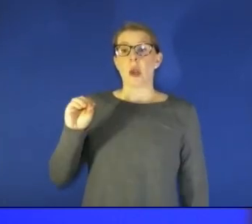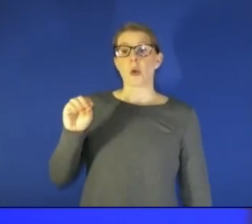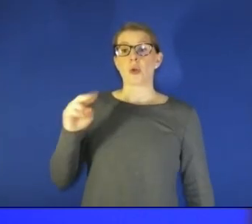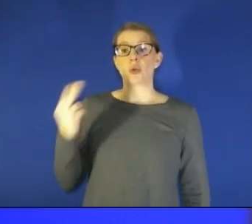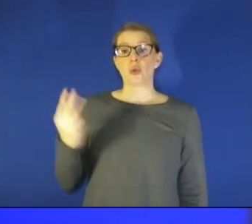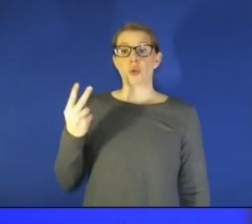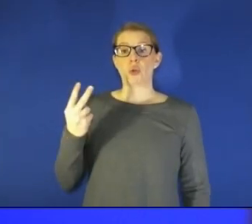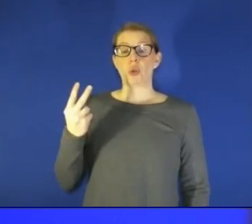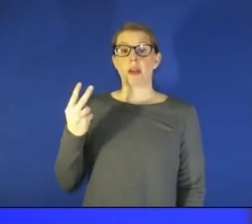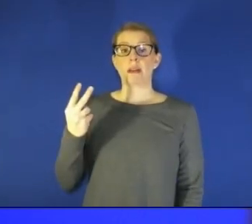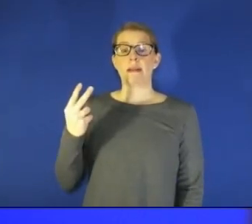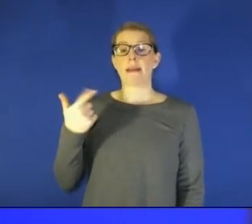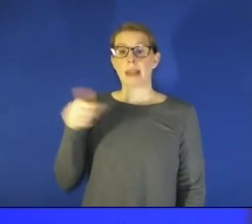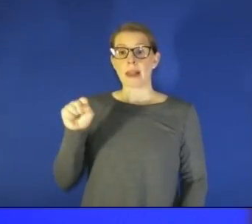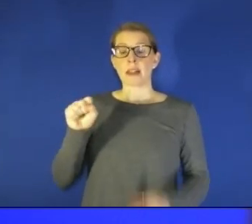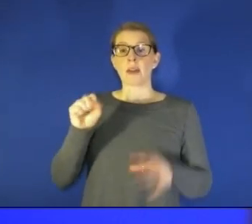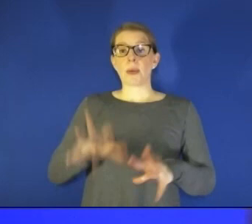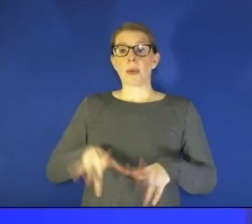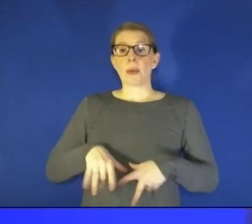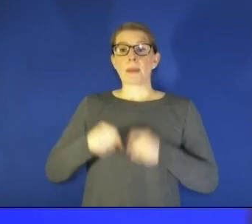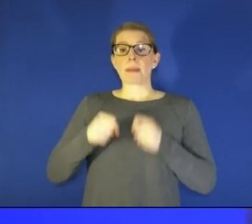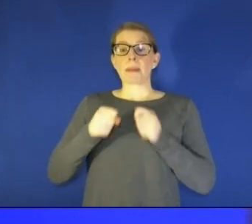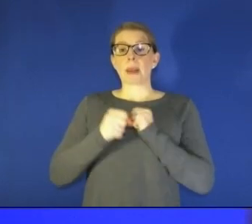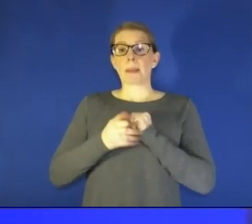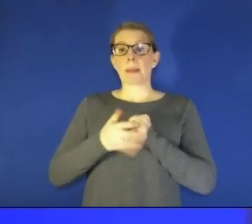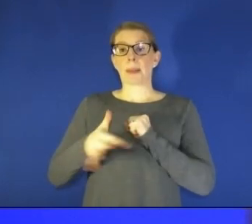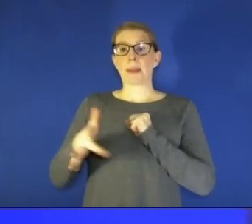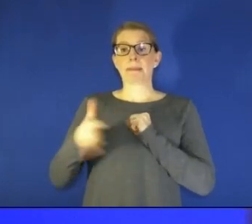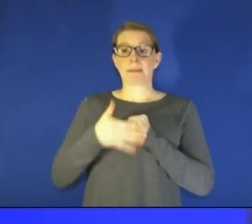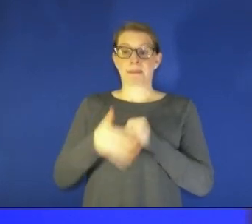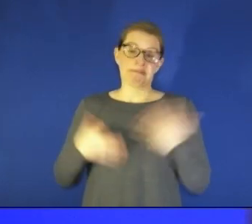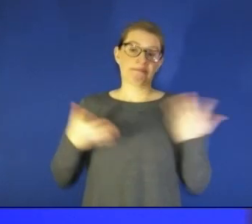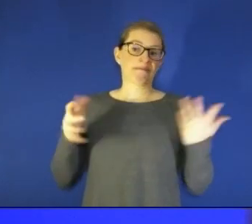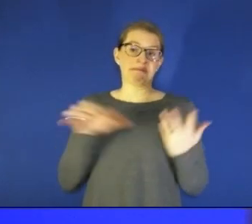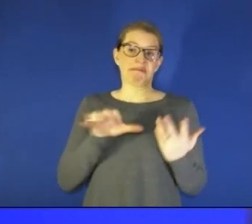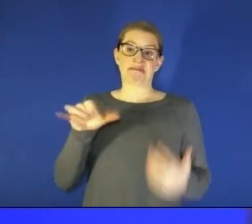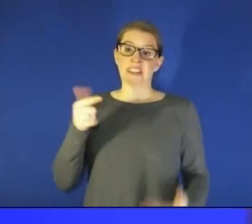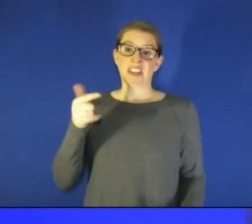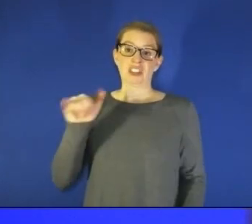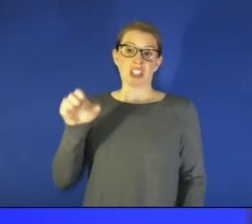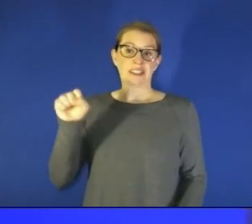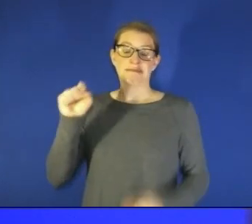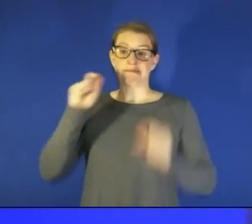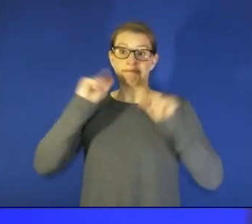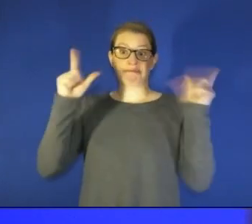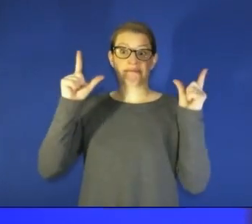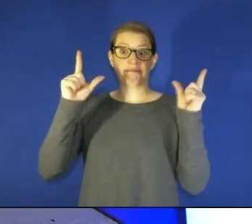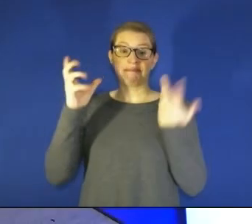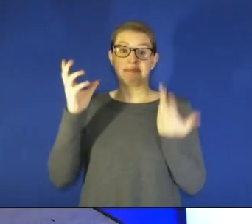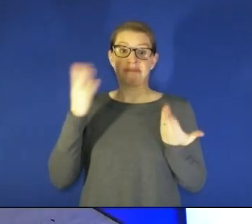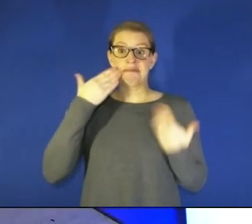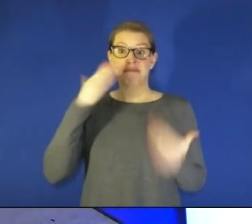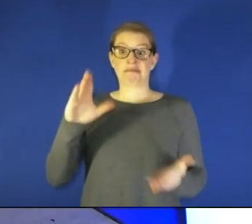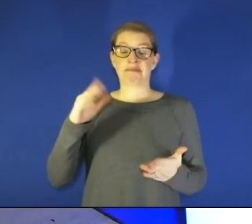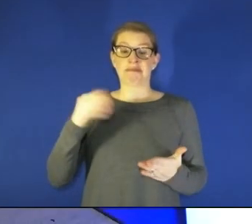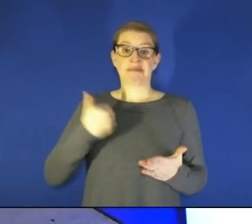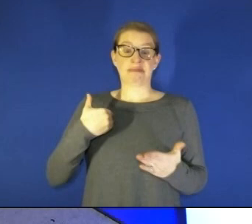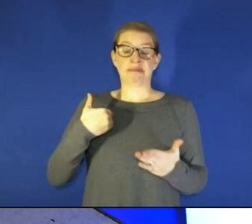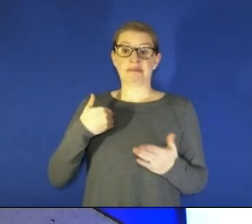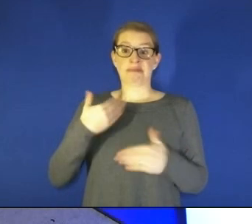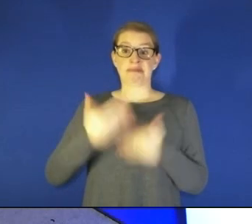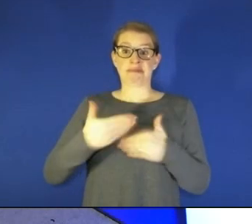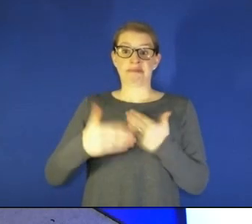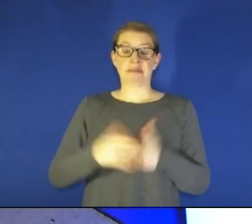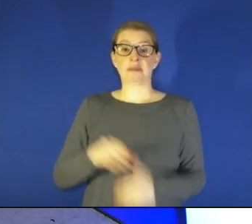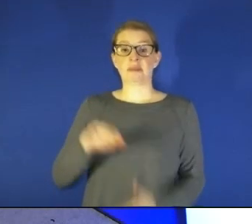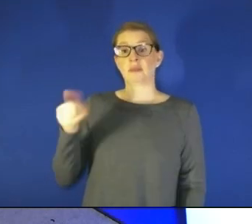absorbed, readily expelled. And so most patients, much like Jess said, you wake up, you don't even know you had it. Joe Ellen wants to know, in researching